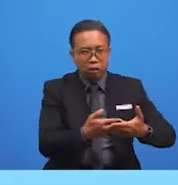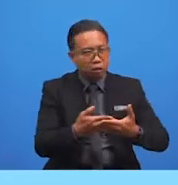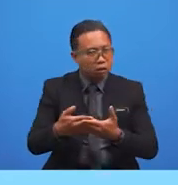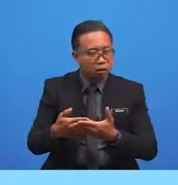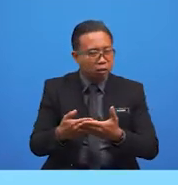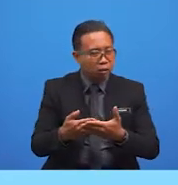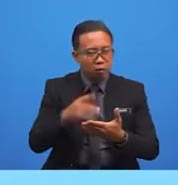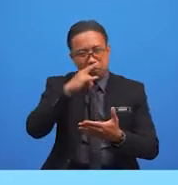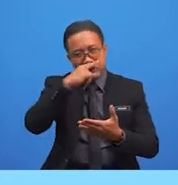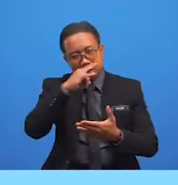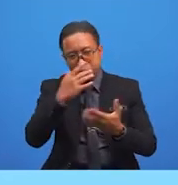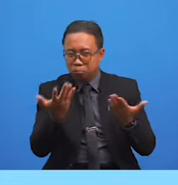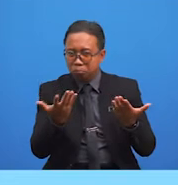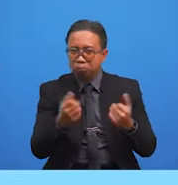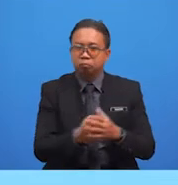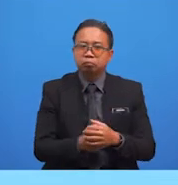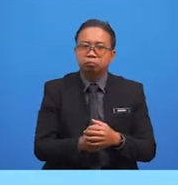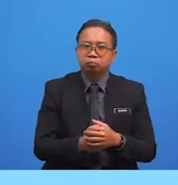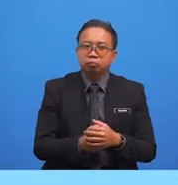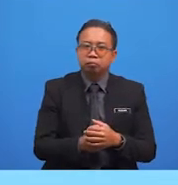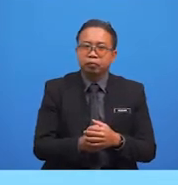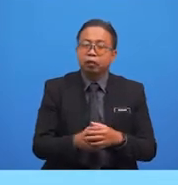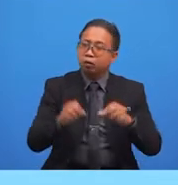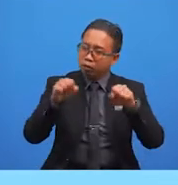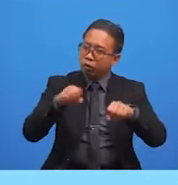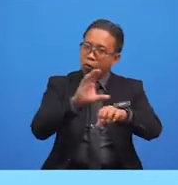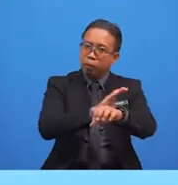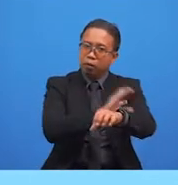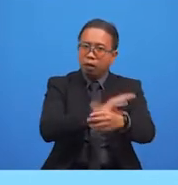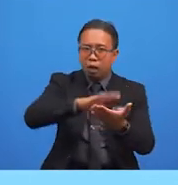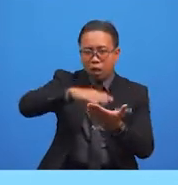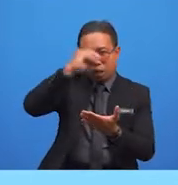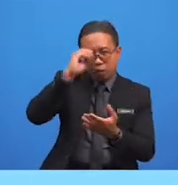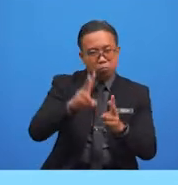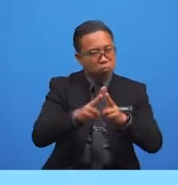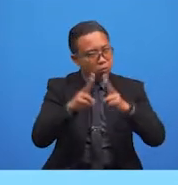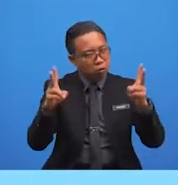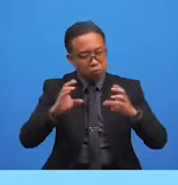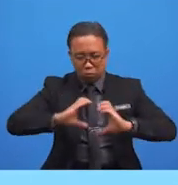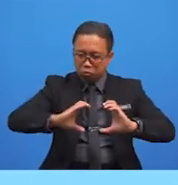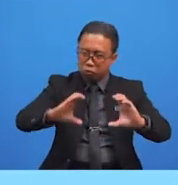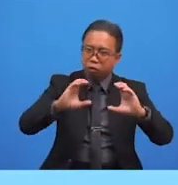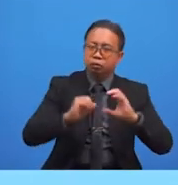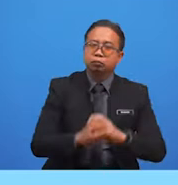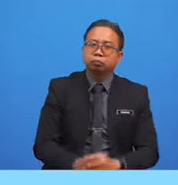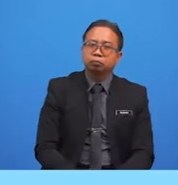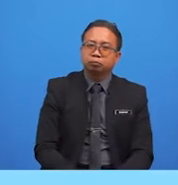at a joke. Well, but computers can learn very quickly.